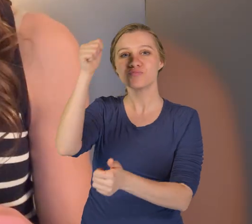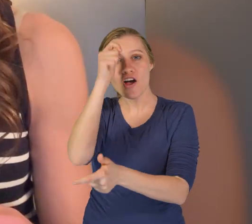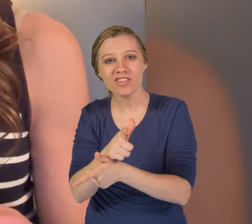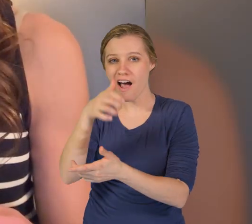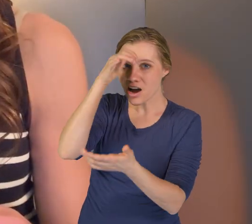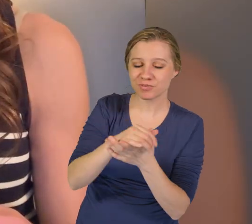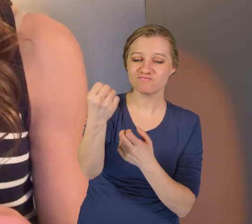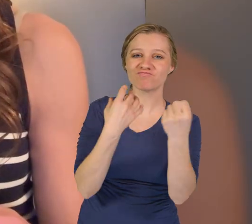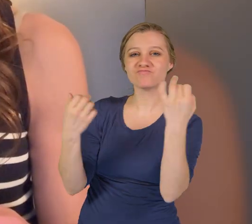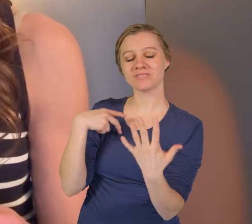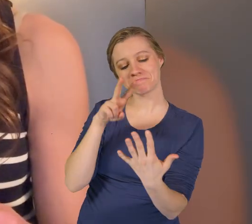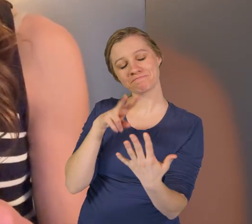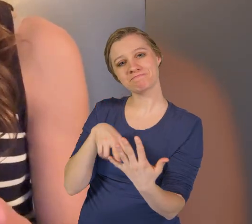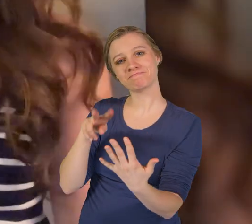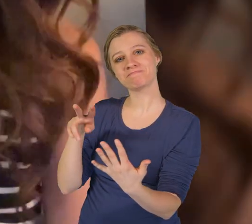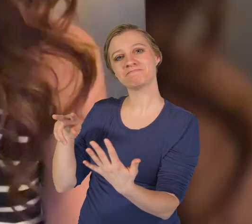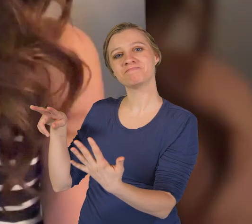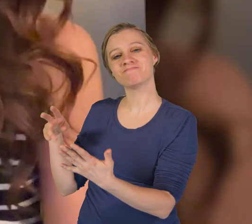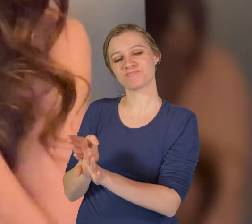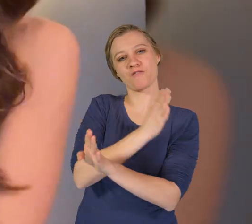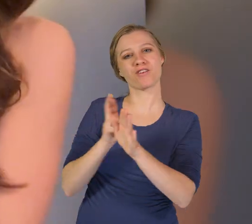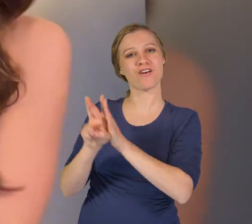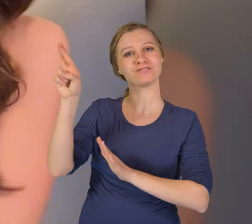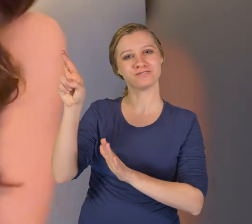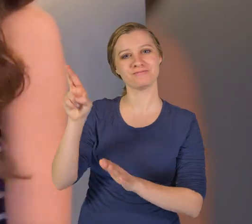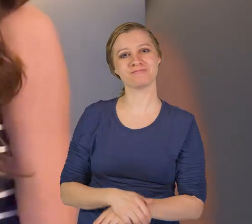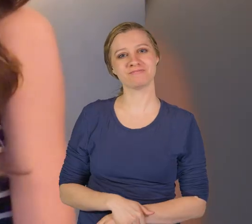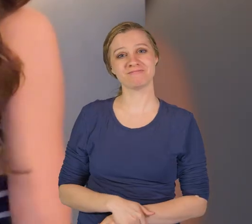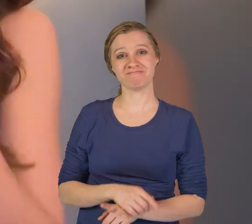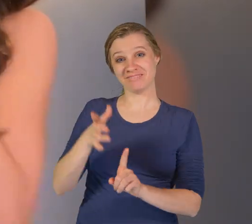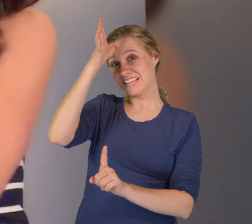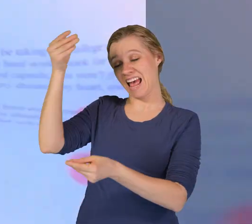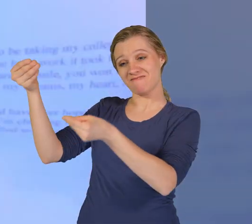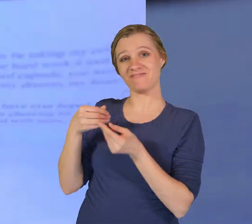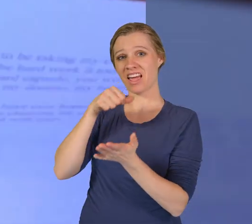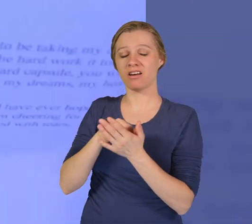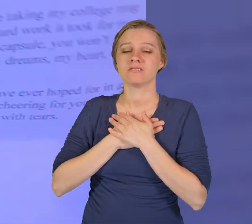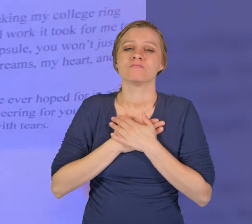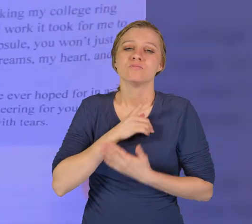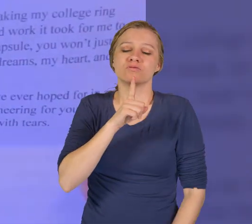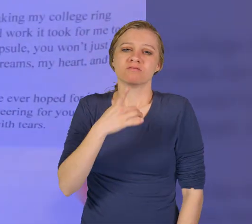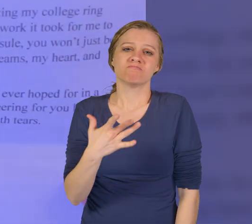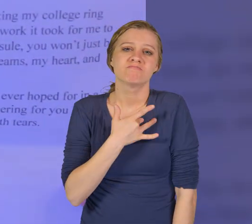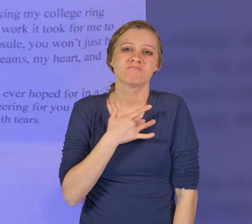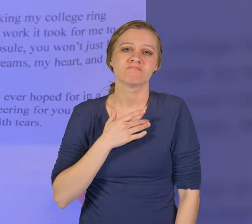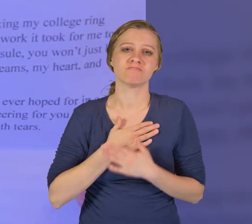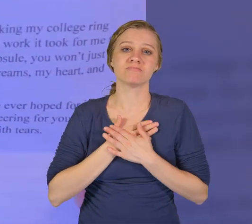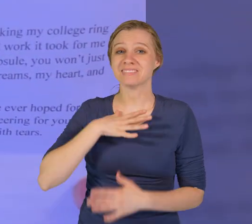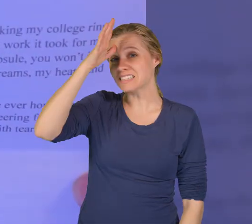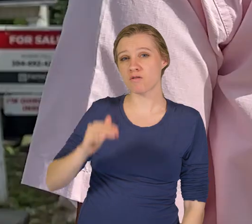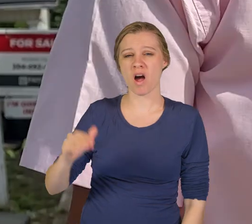my parents, my brother, and my husband each wrote for me to read the night before my launch. The letter from my dad was